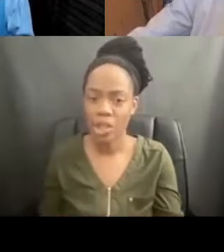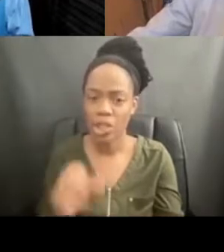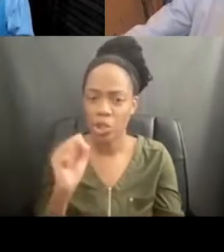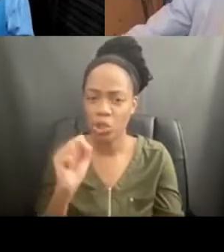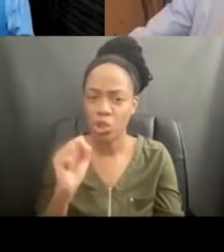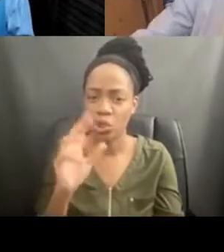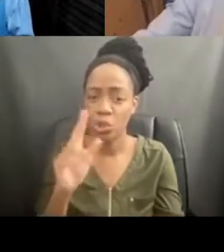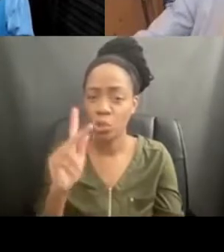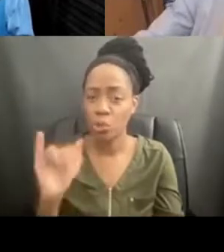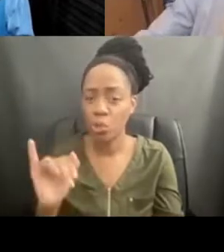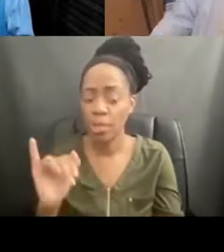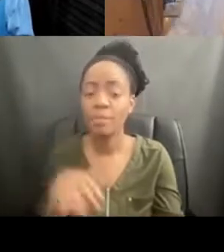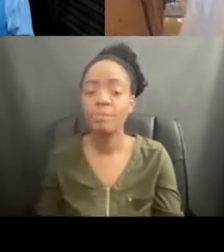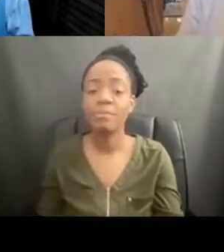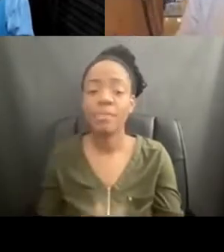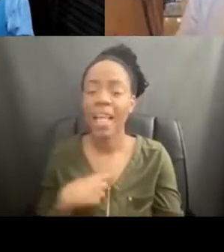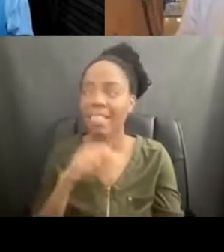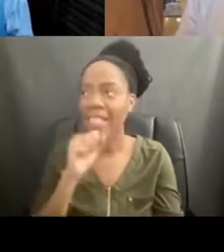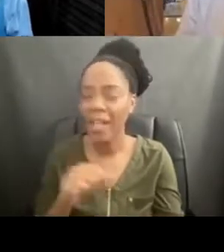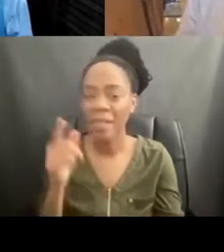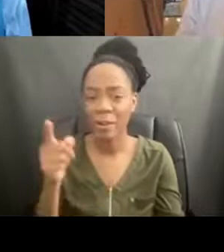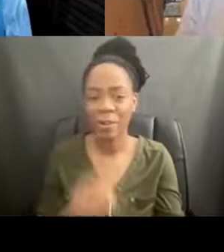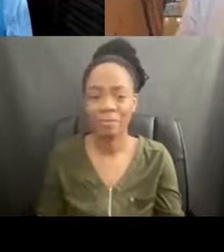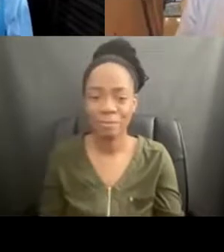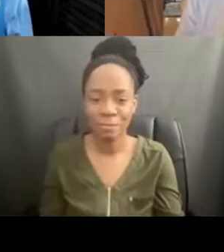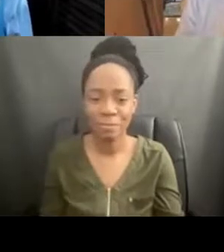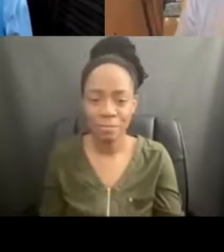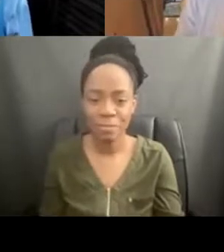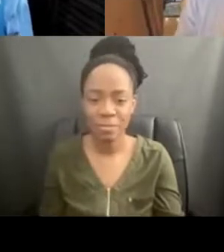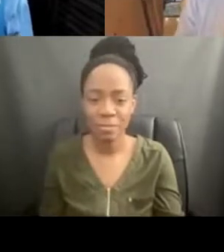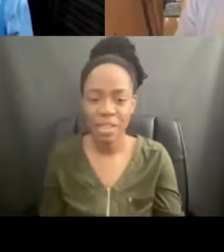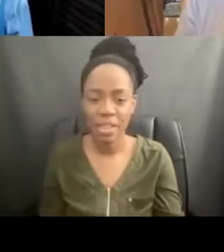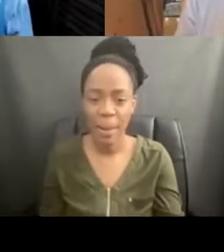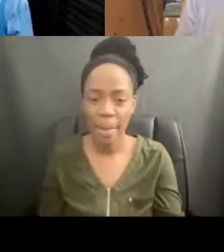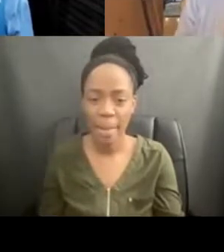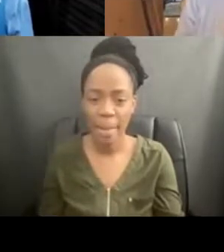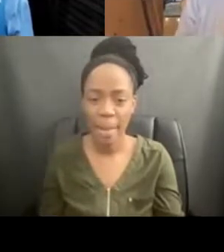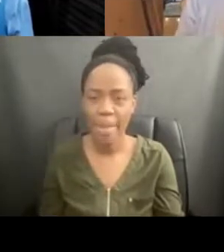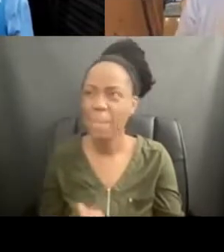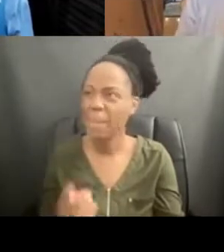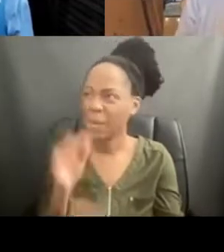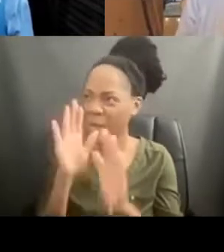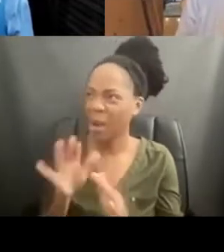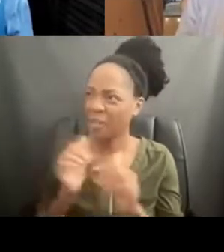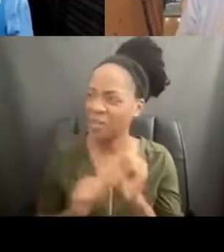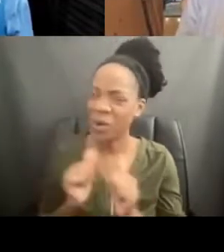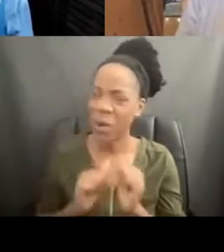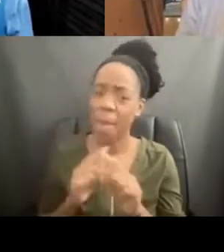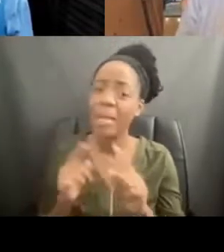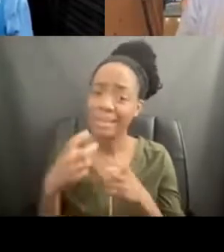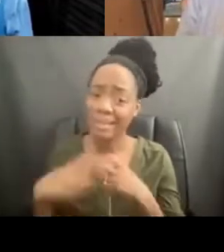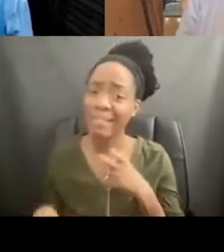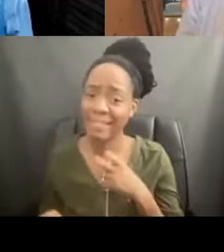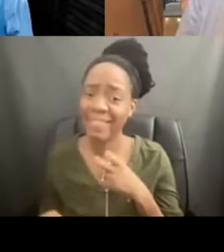Suki. So I loved her, and it was just a heck of a show, and difficult.